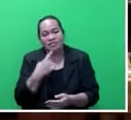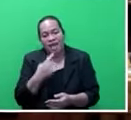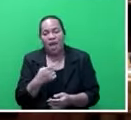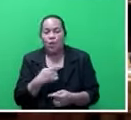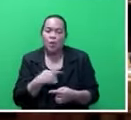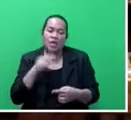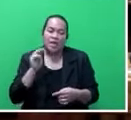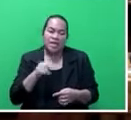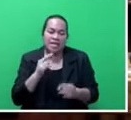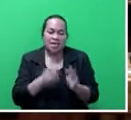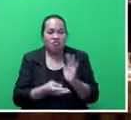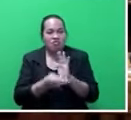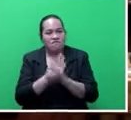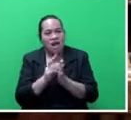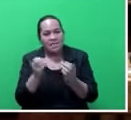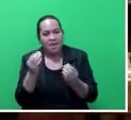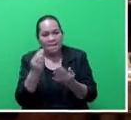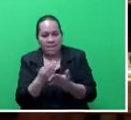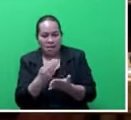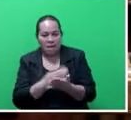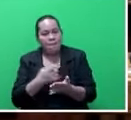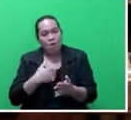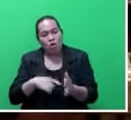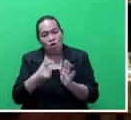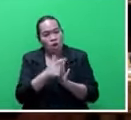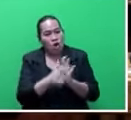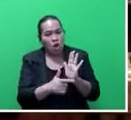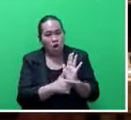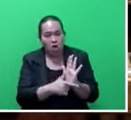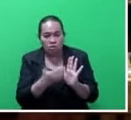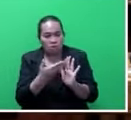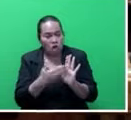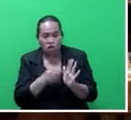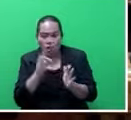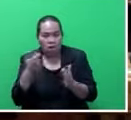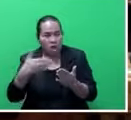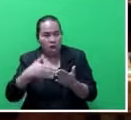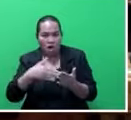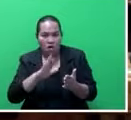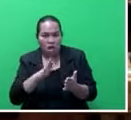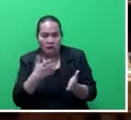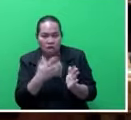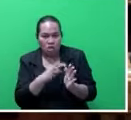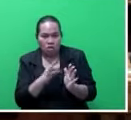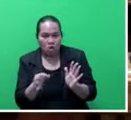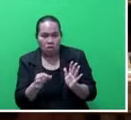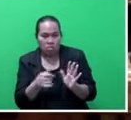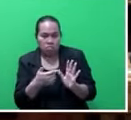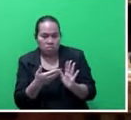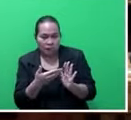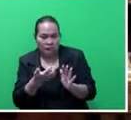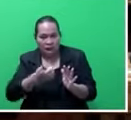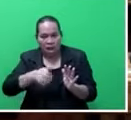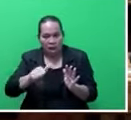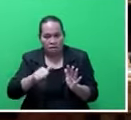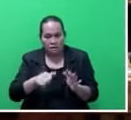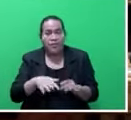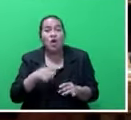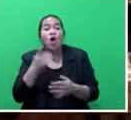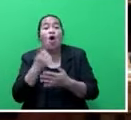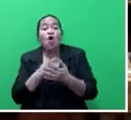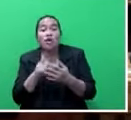revised budget, because the laws do not authorize that. The law only said we only need it when there is an economic